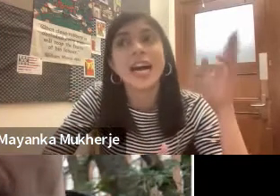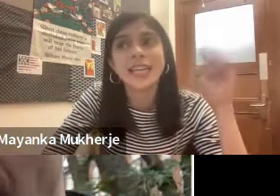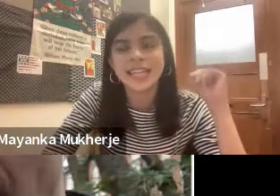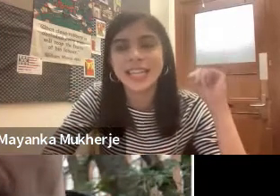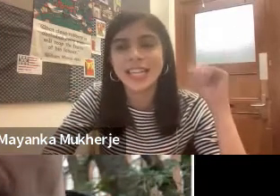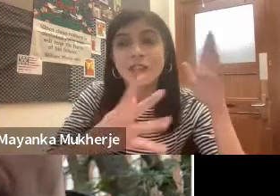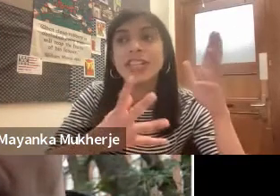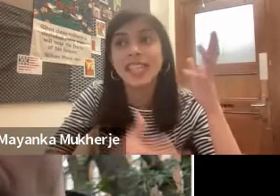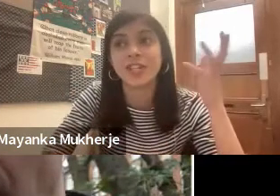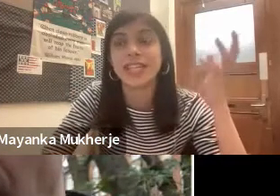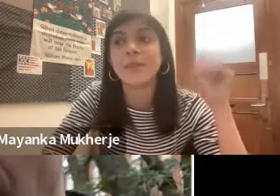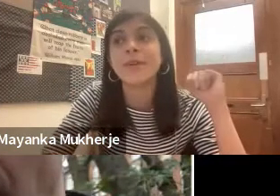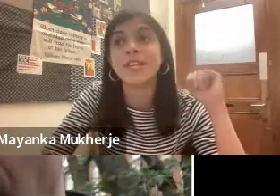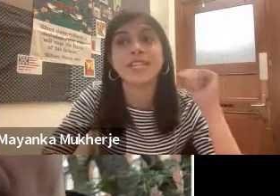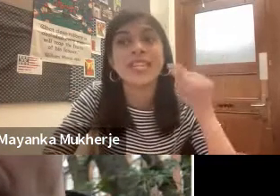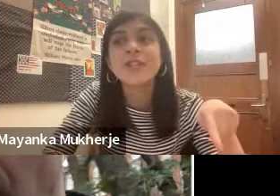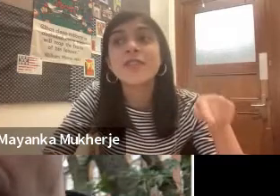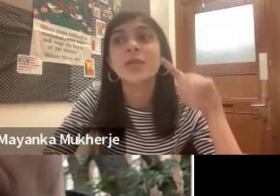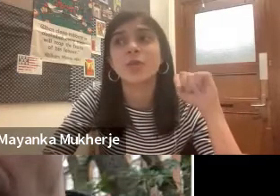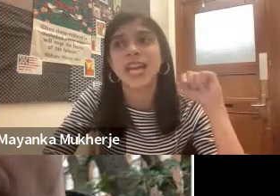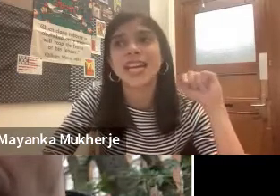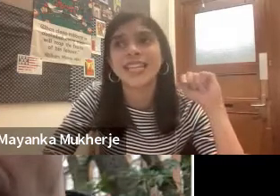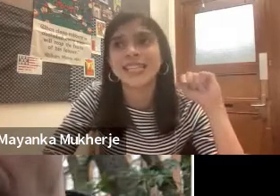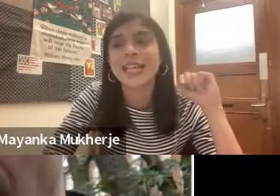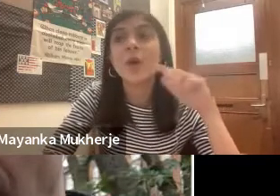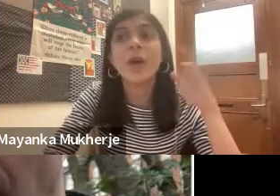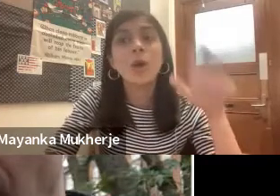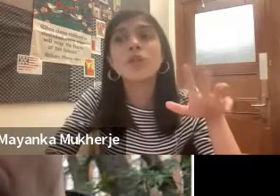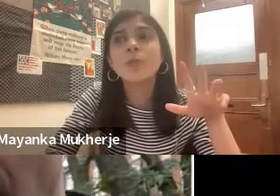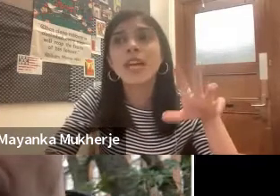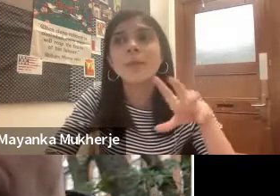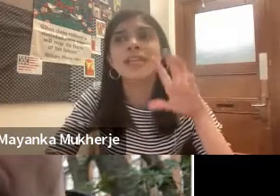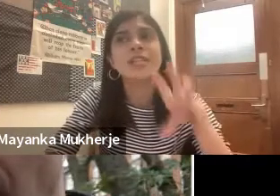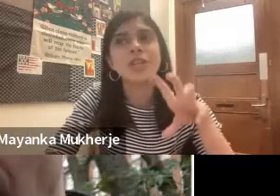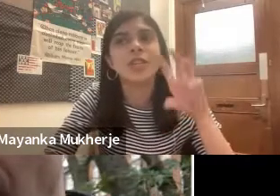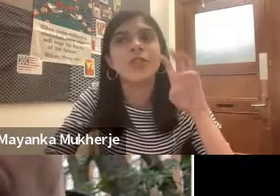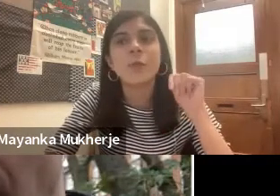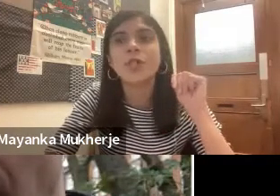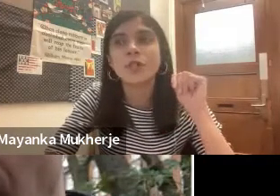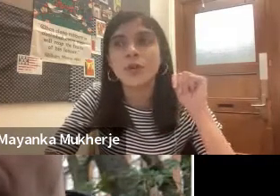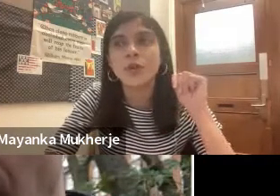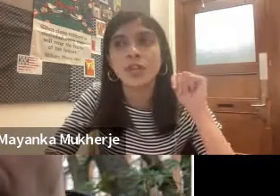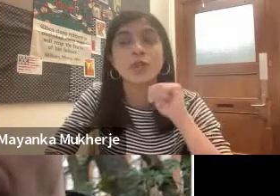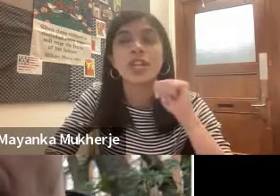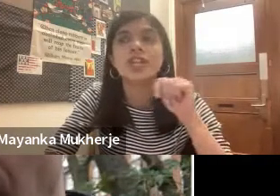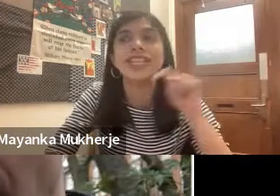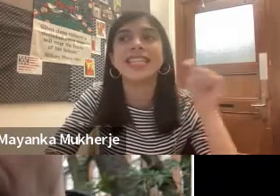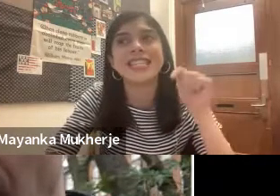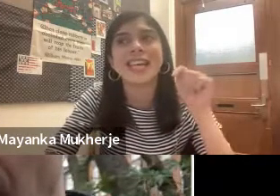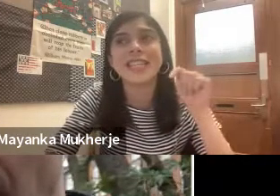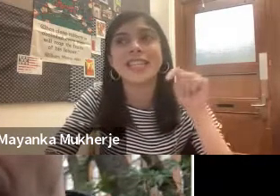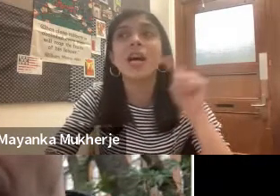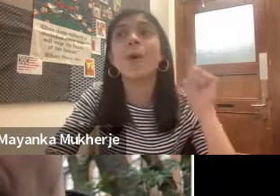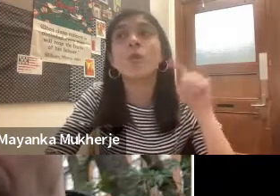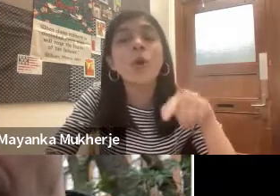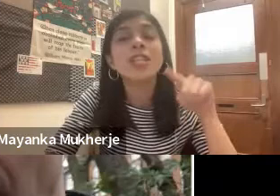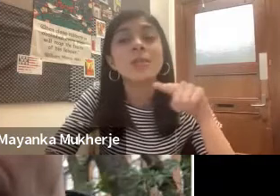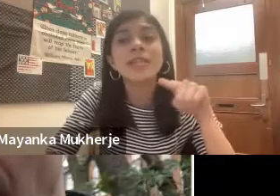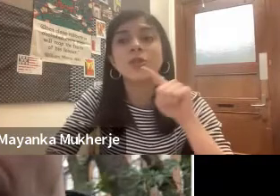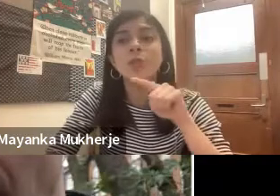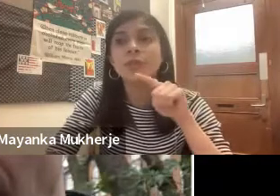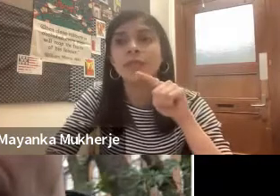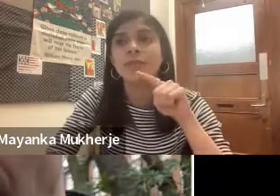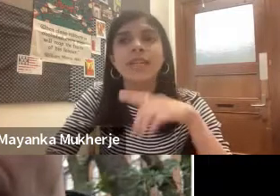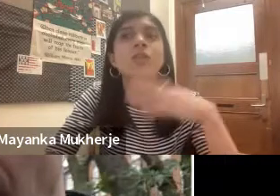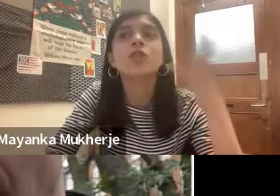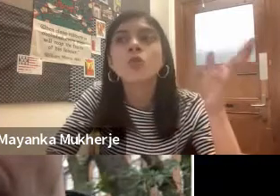first is gardening, and trees actually emerge as significant protagonists while also becoming constructive points of focus to generate insights about what it